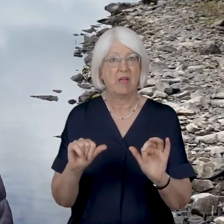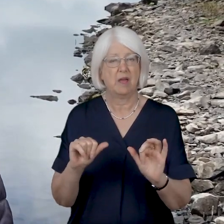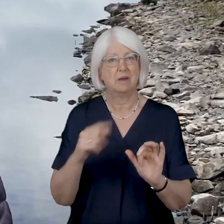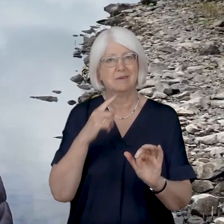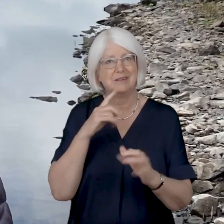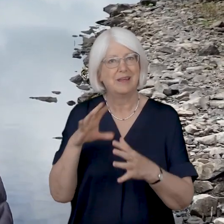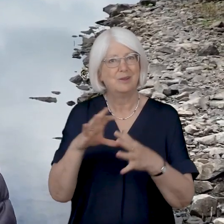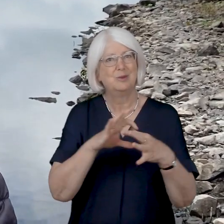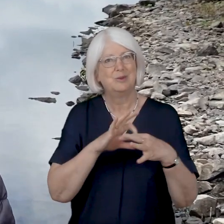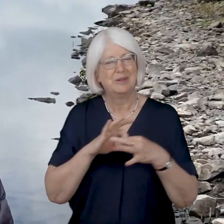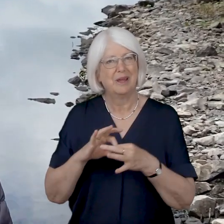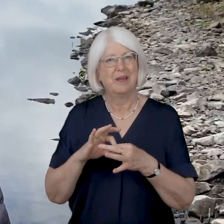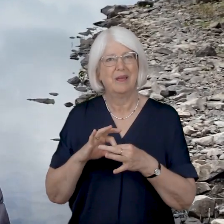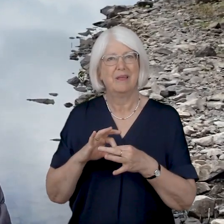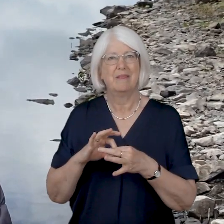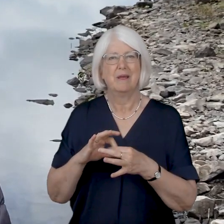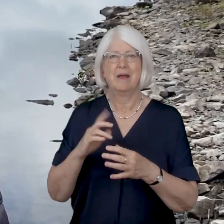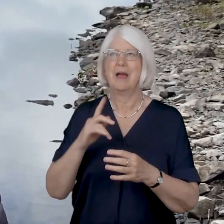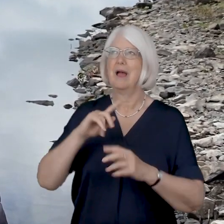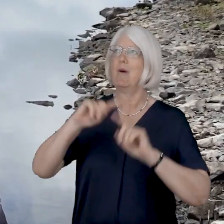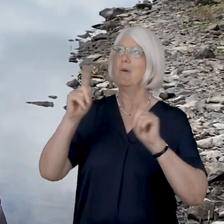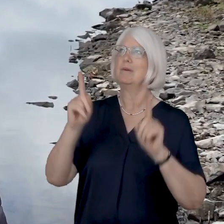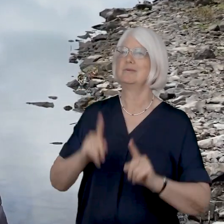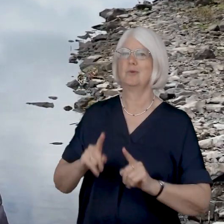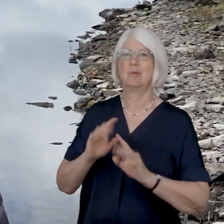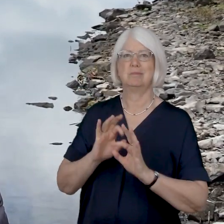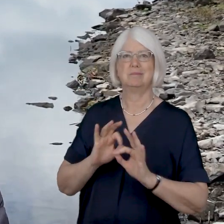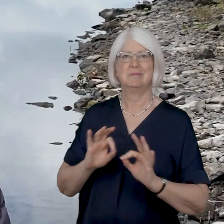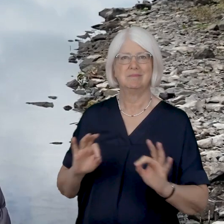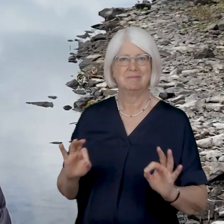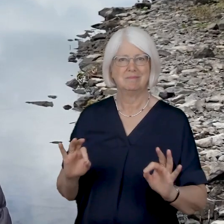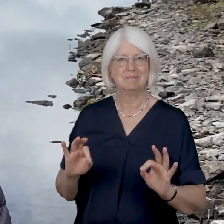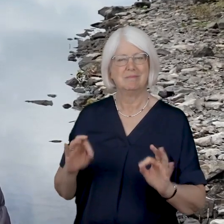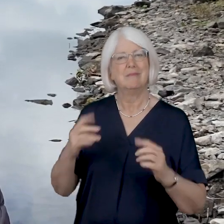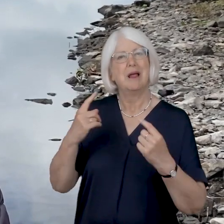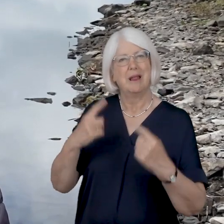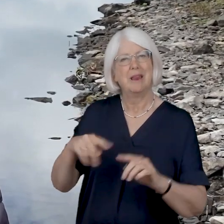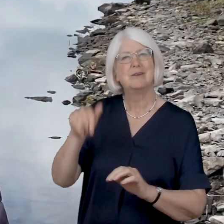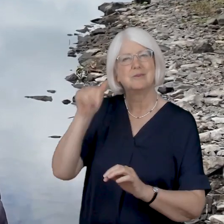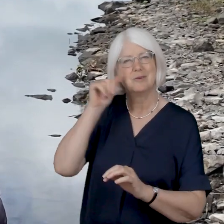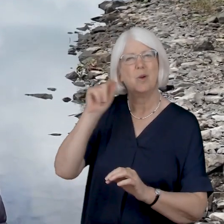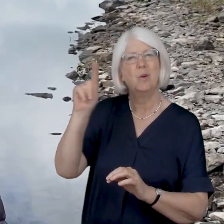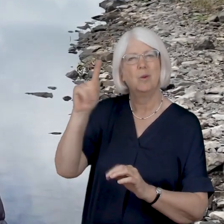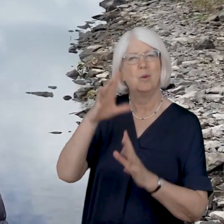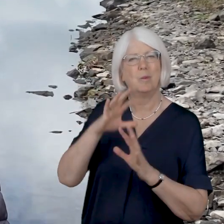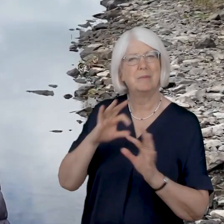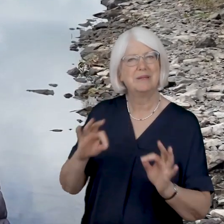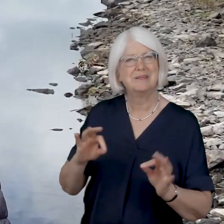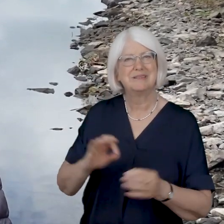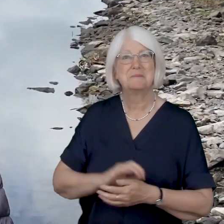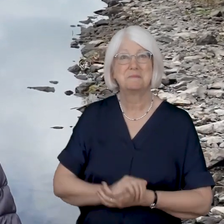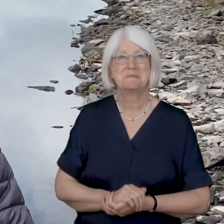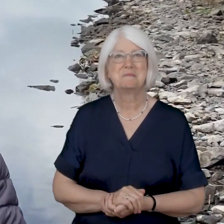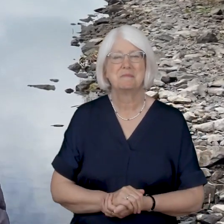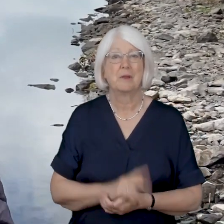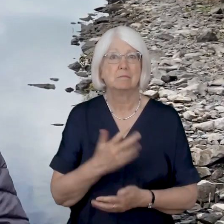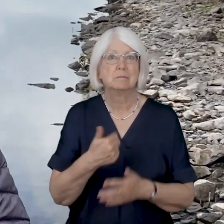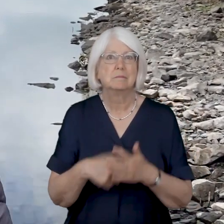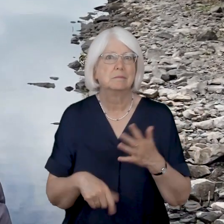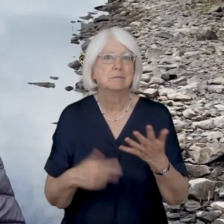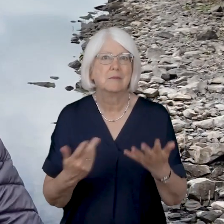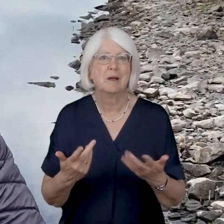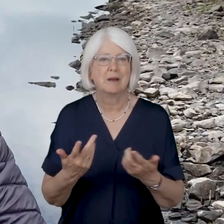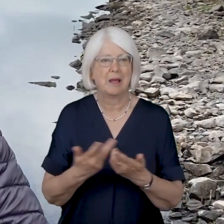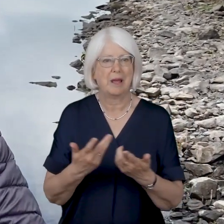say all together, still our storms and let us know your peace. I'm going to begin